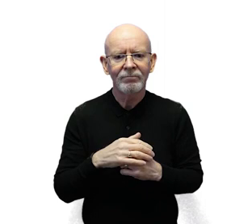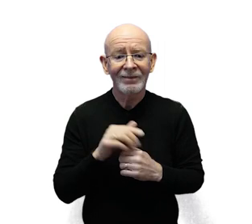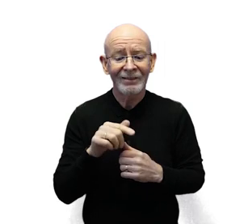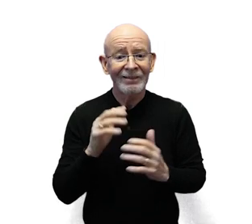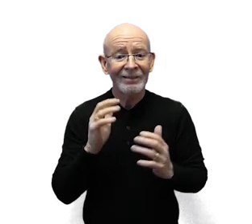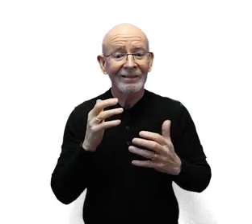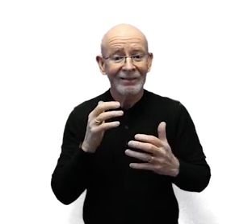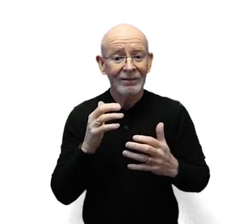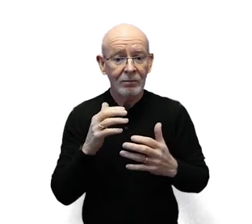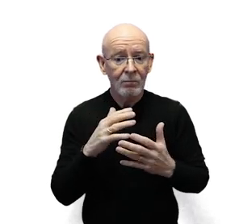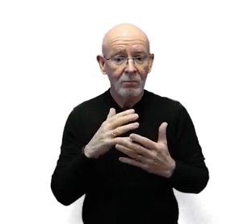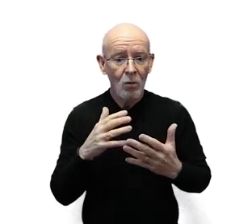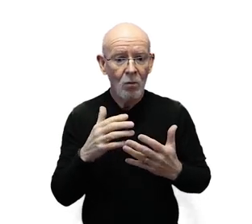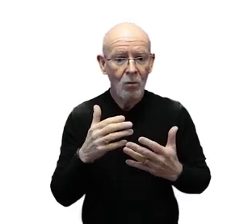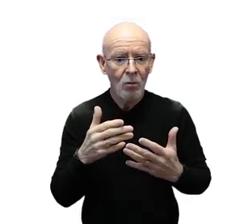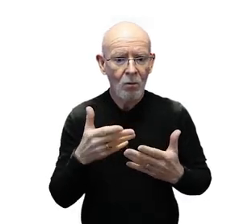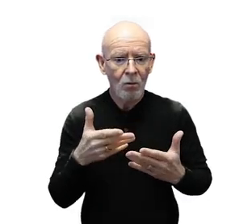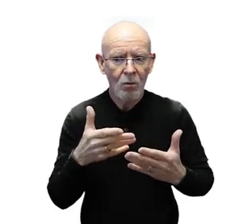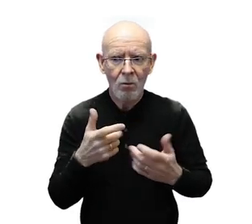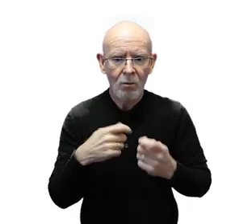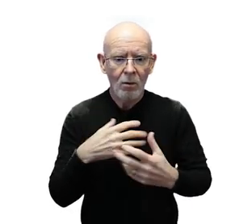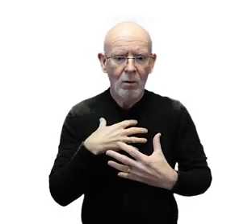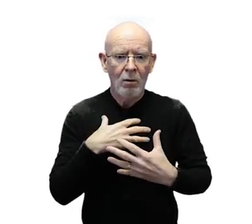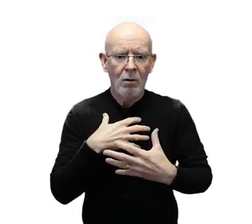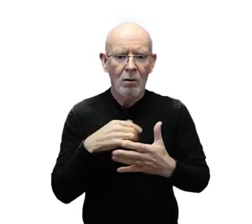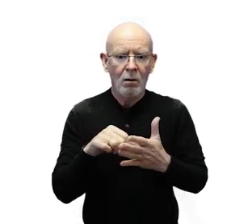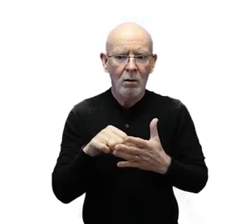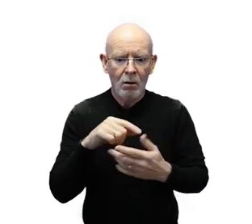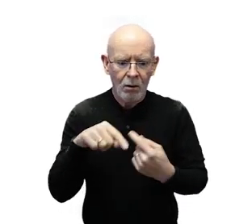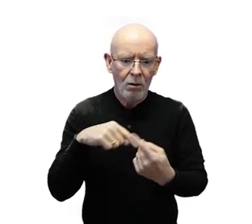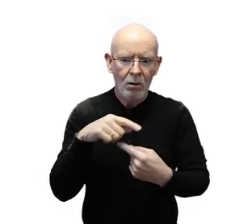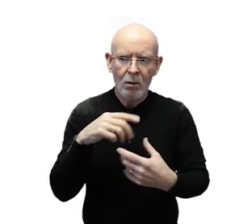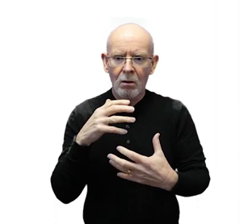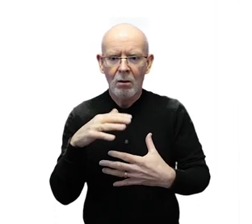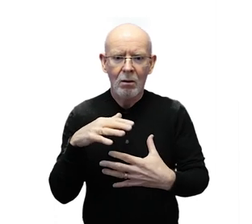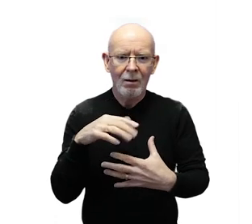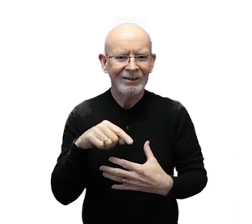then further stimulate the abnormal breathing pattern, and it can become a vicious cycle.